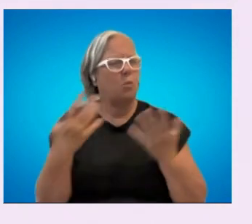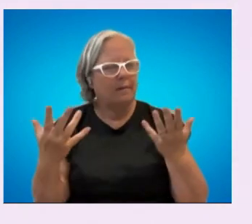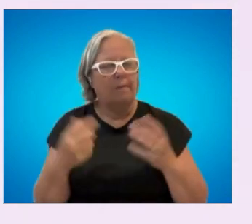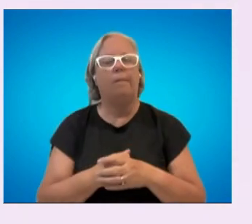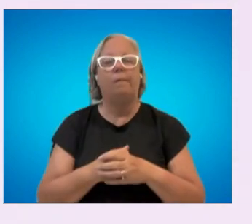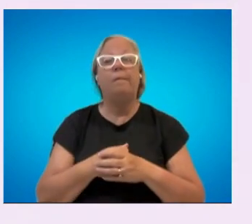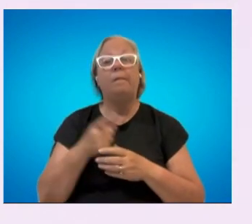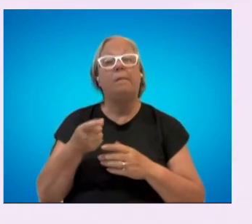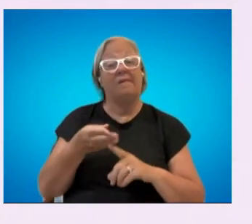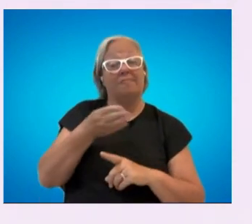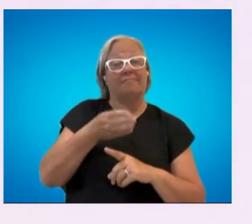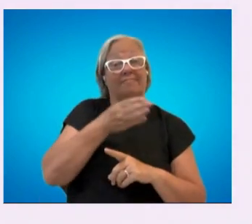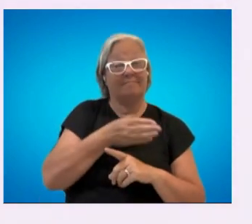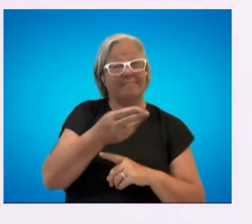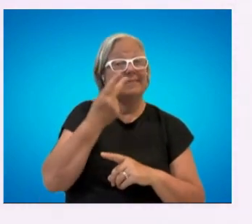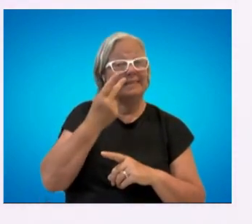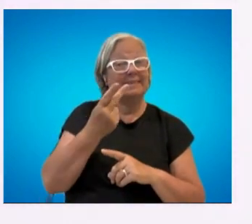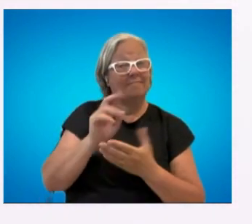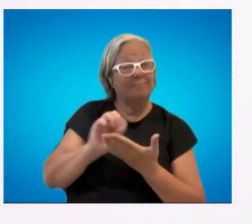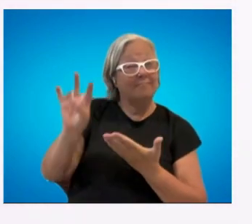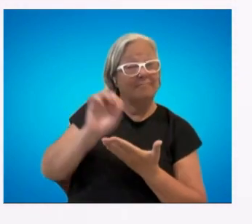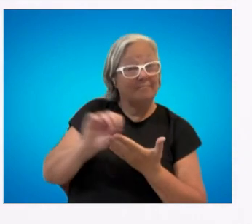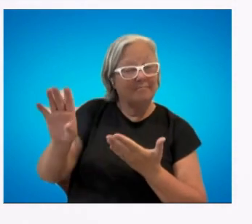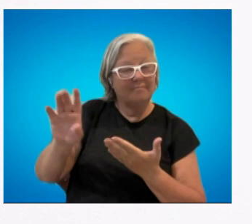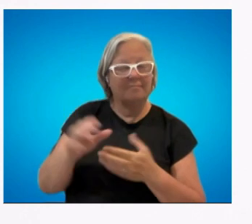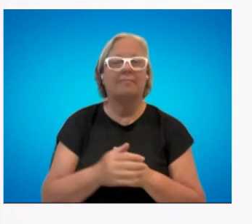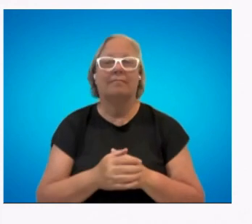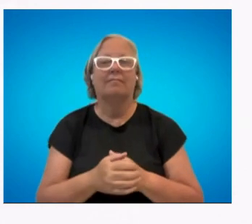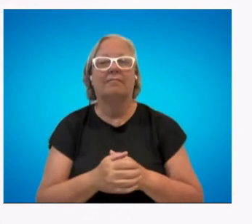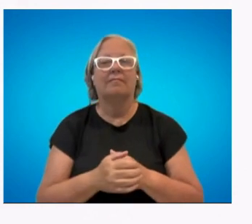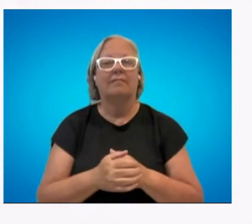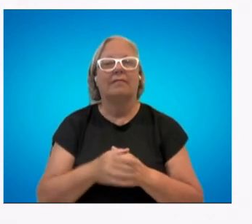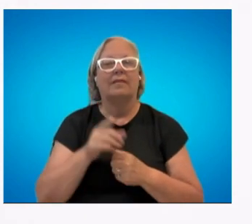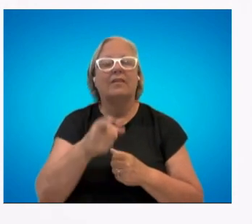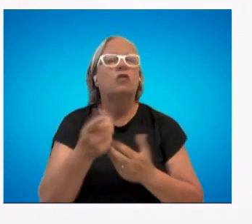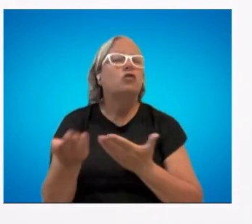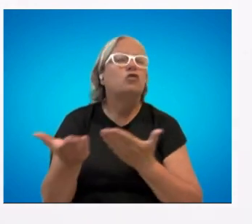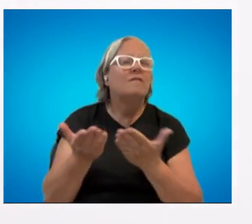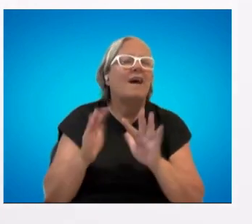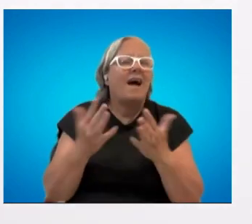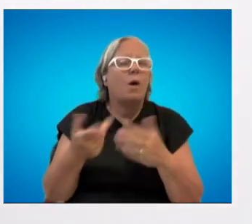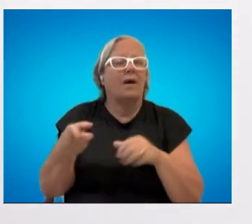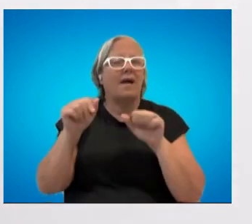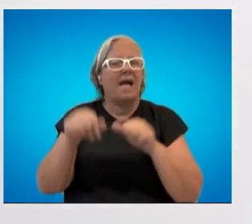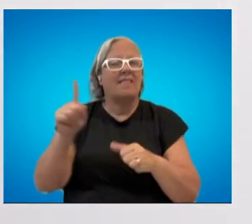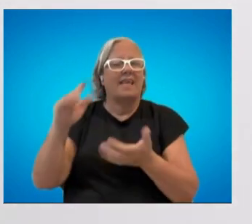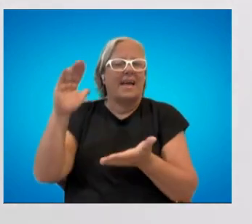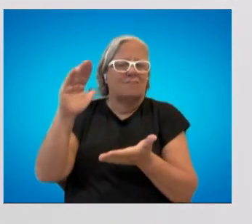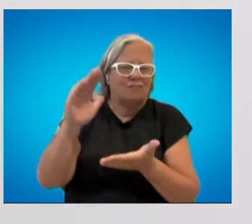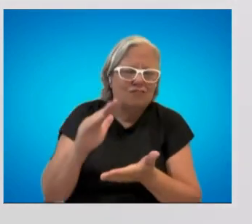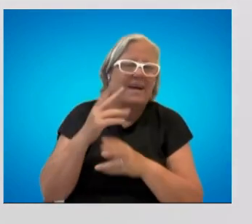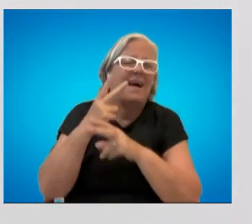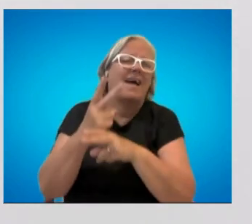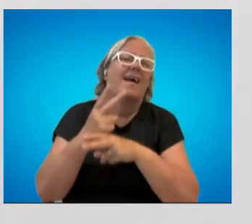services might help to alleviate the care load. And we have done at EIGE an analysis,